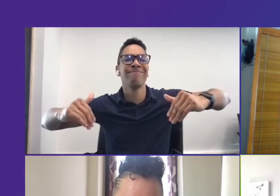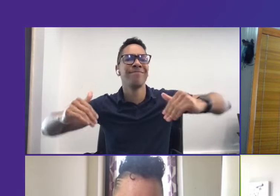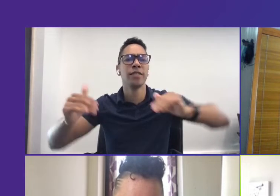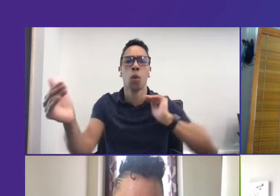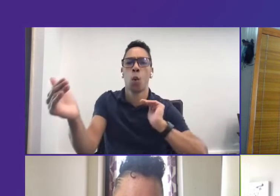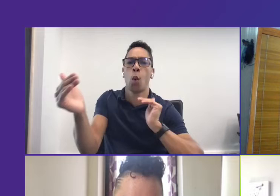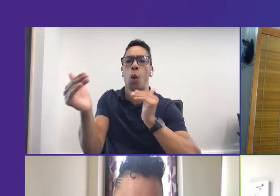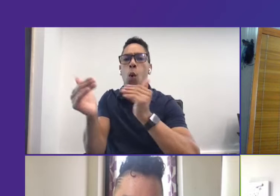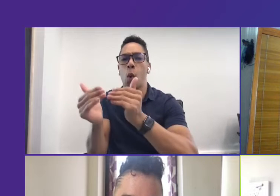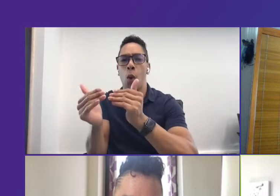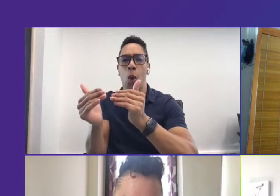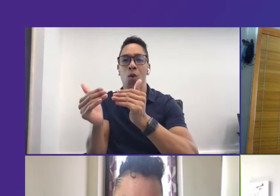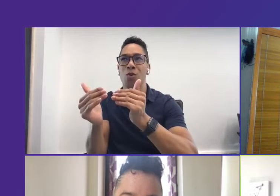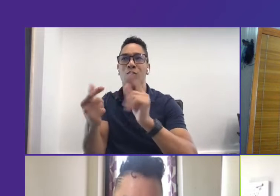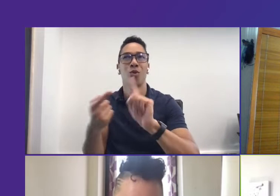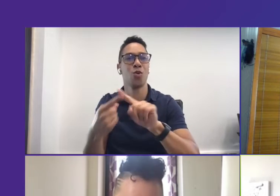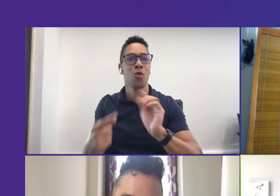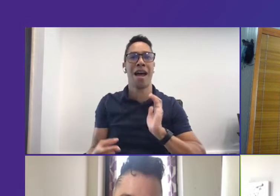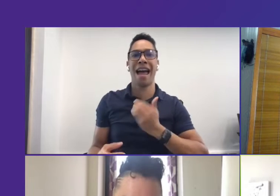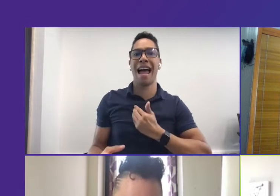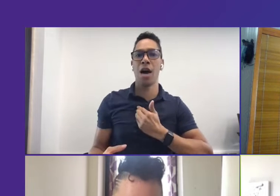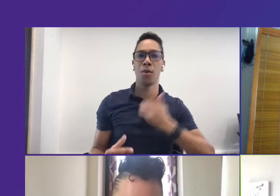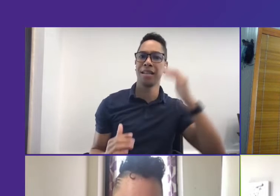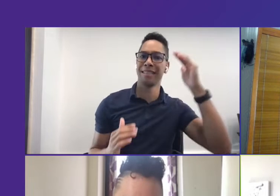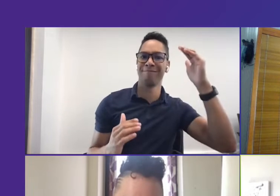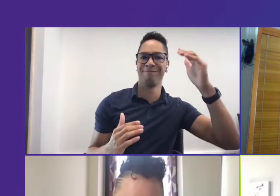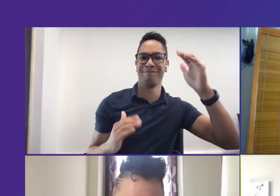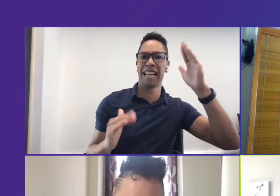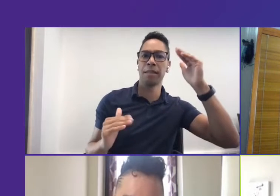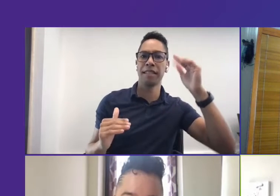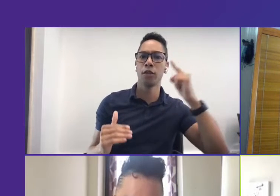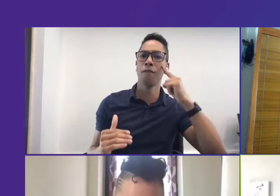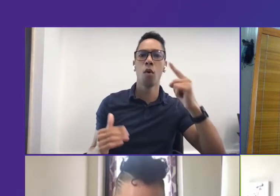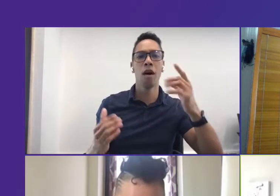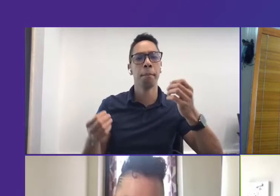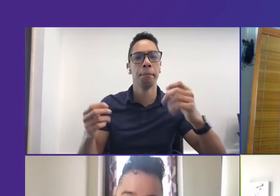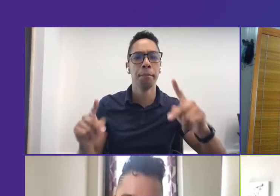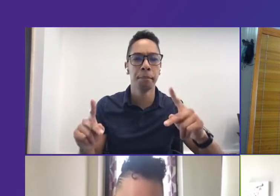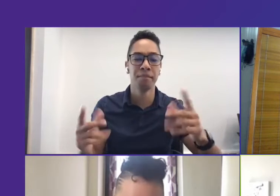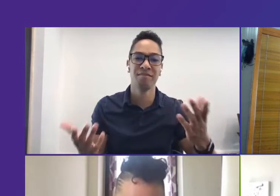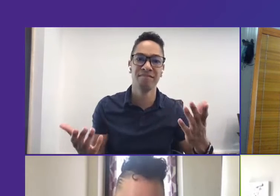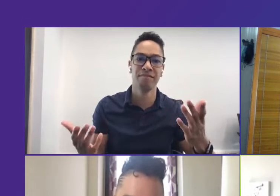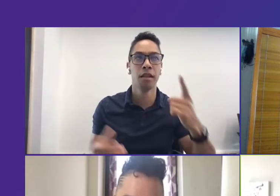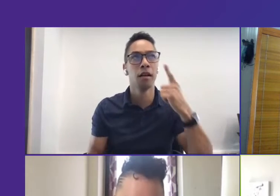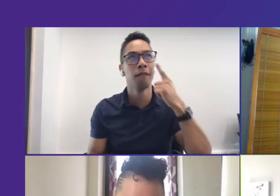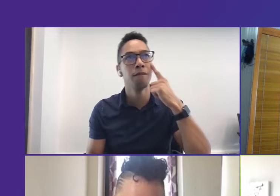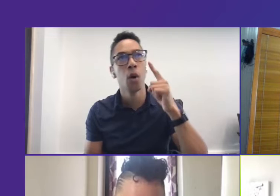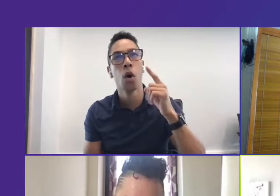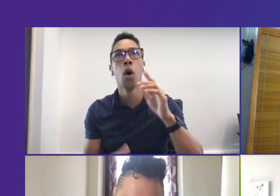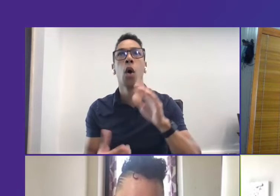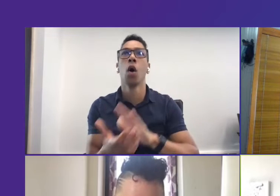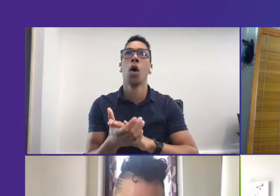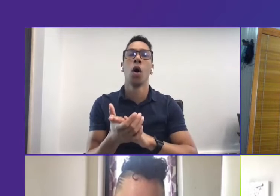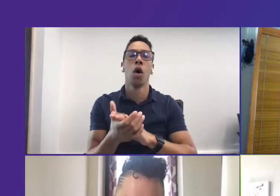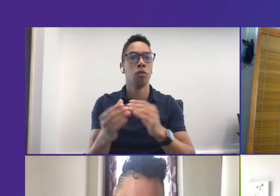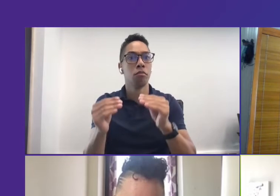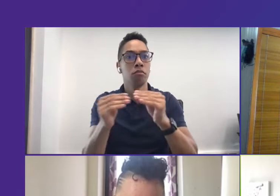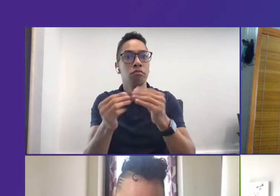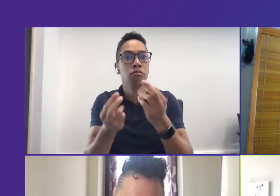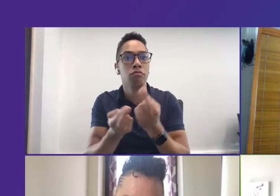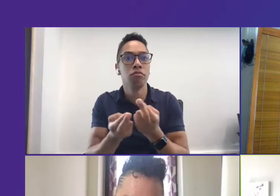to the place that we want it to be in terms of opportunities, in terms of resources.